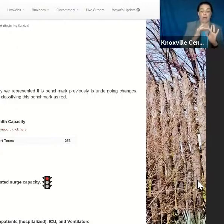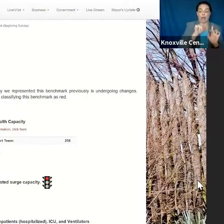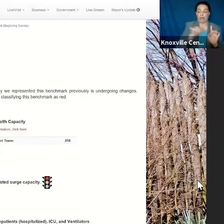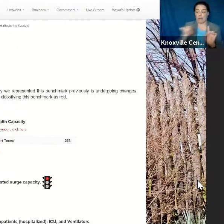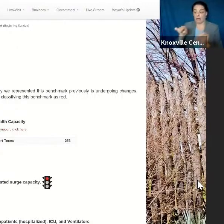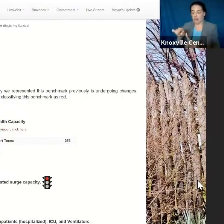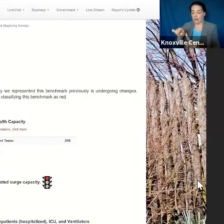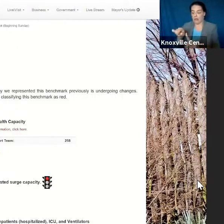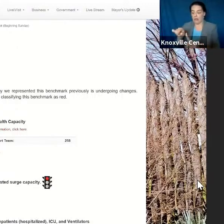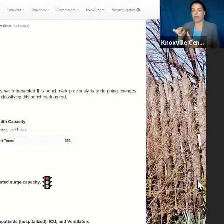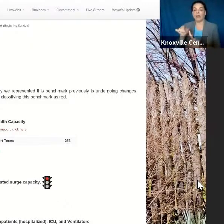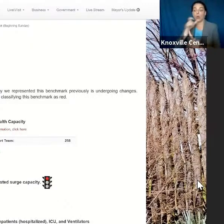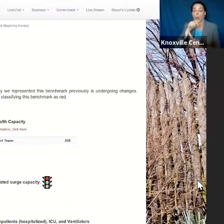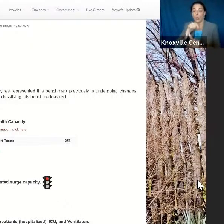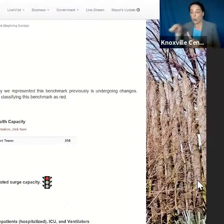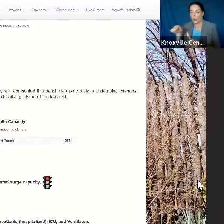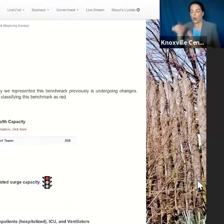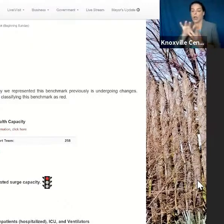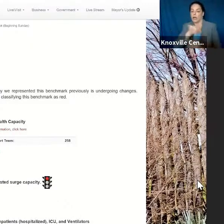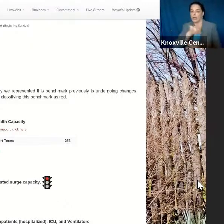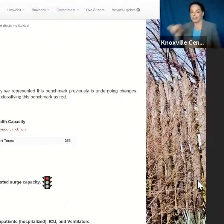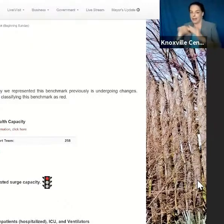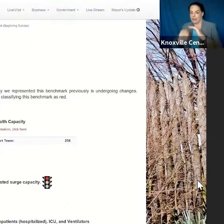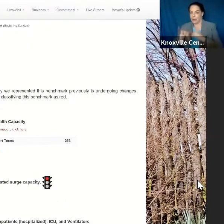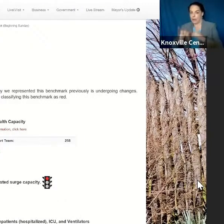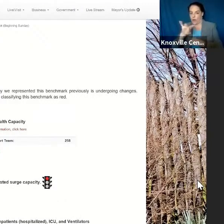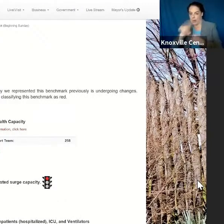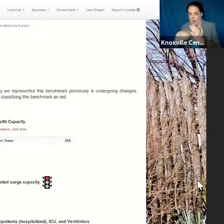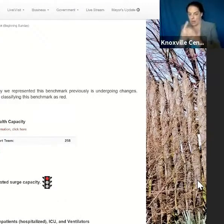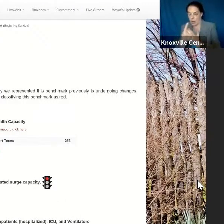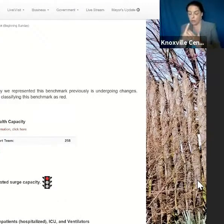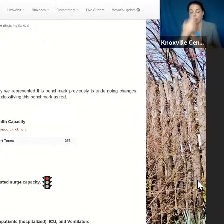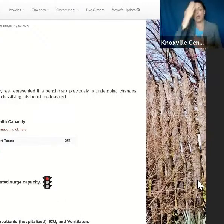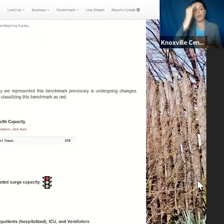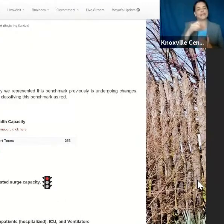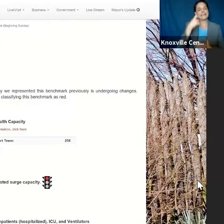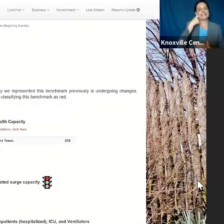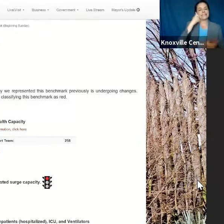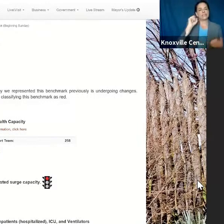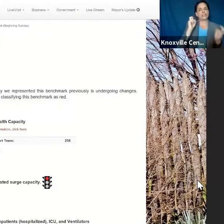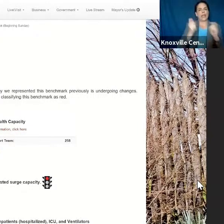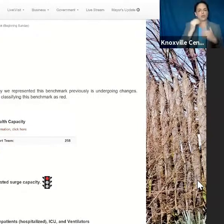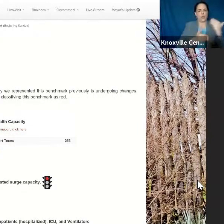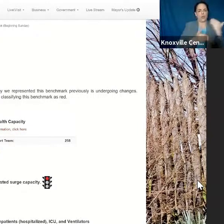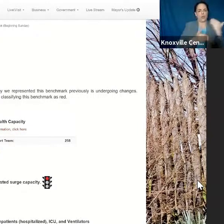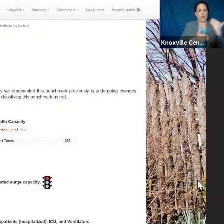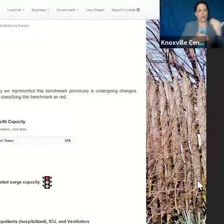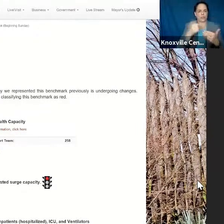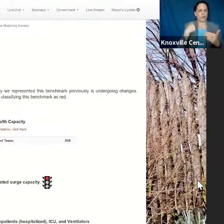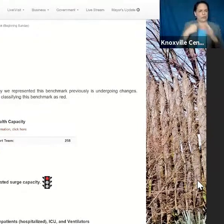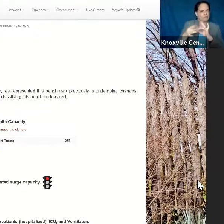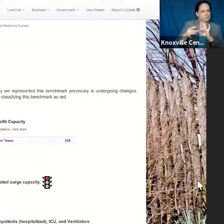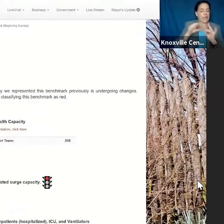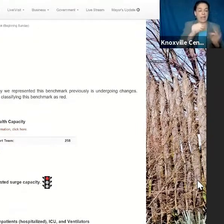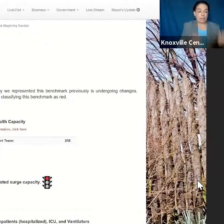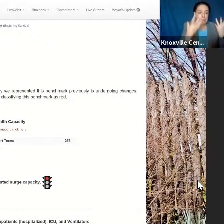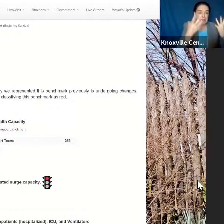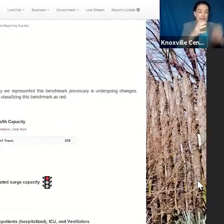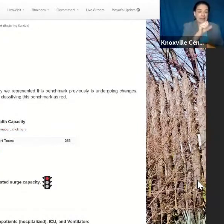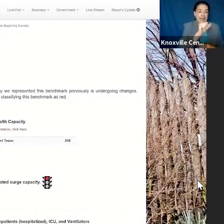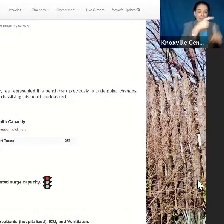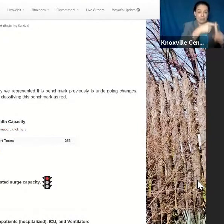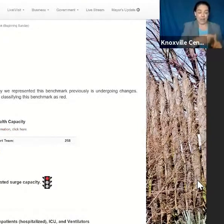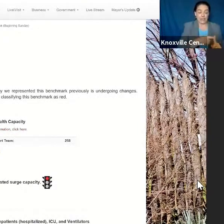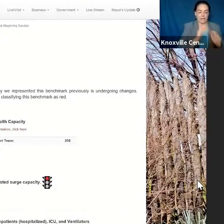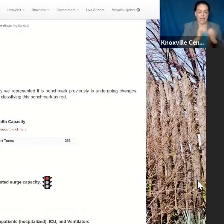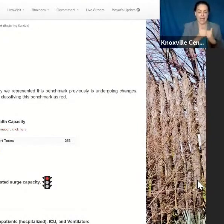48 hours of initiation. Due to the recent process changes that we've been talking about and the volume of cases, the way we